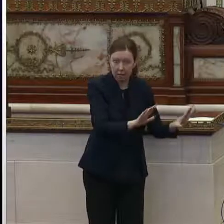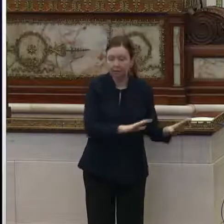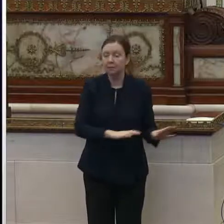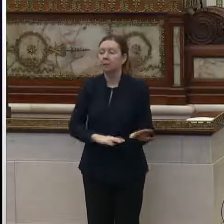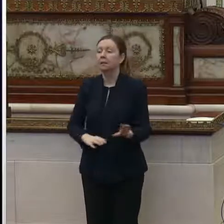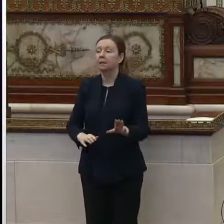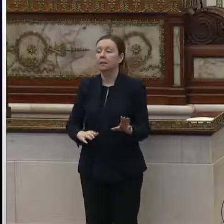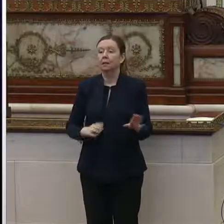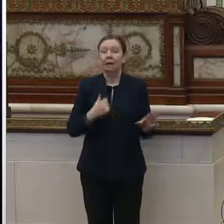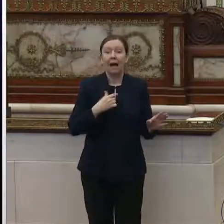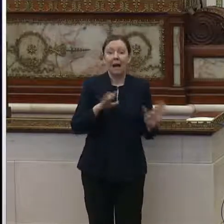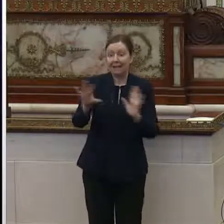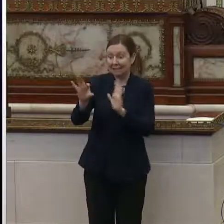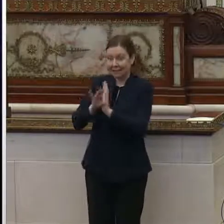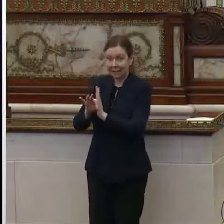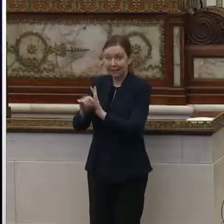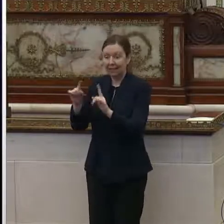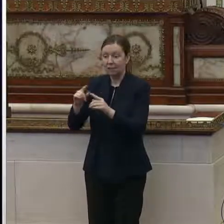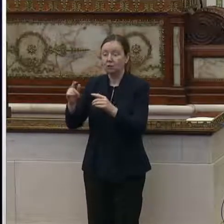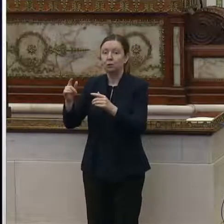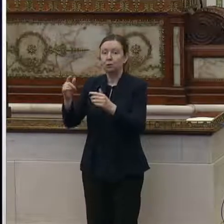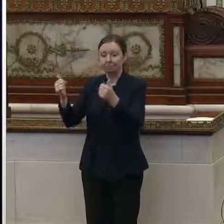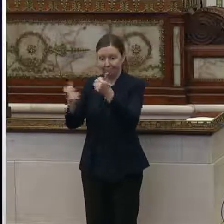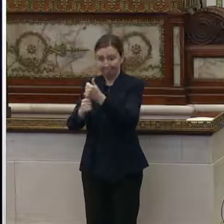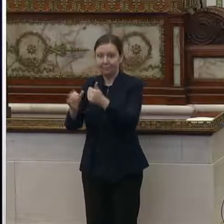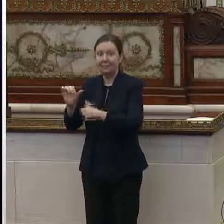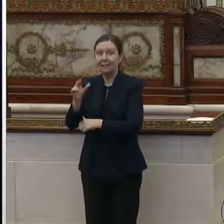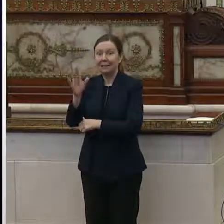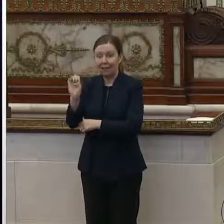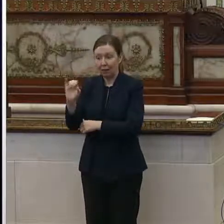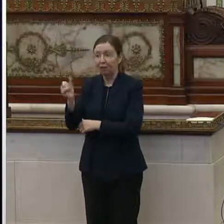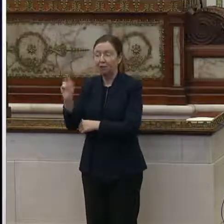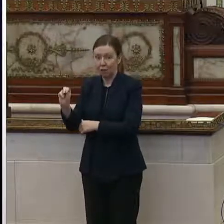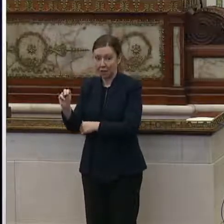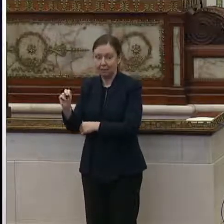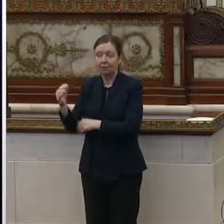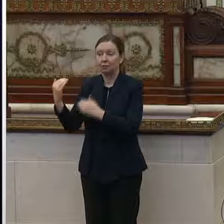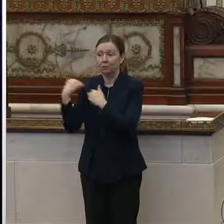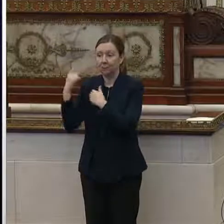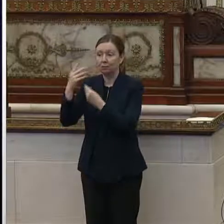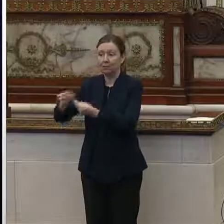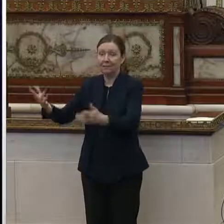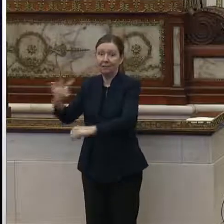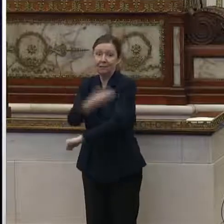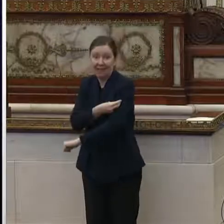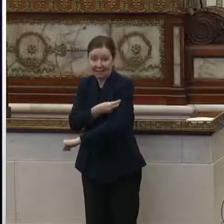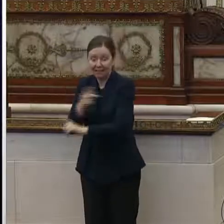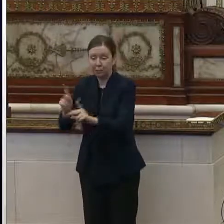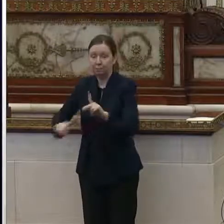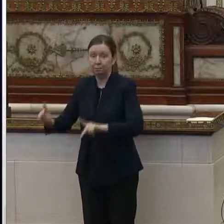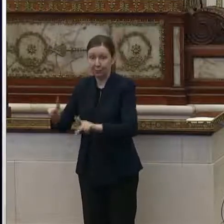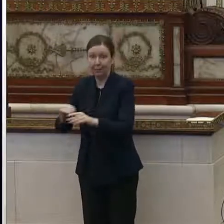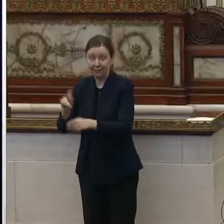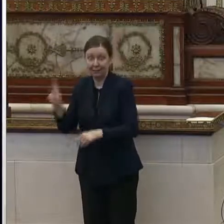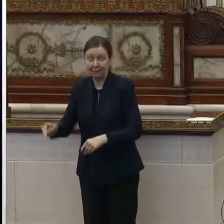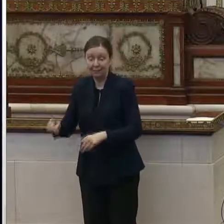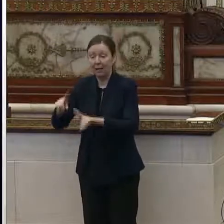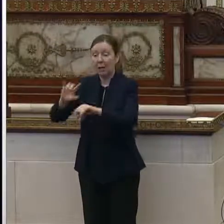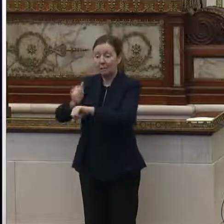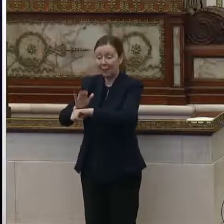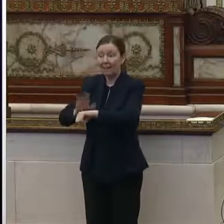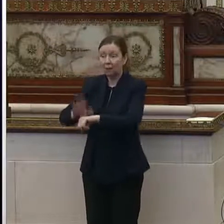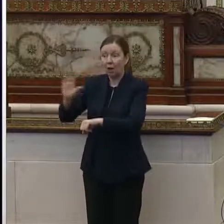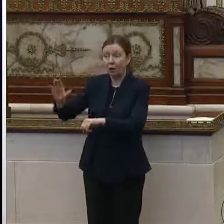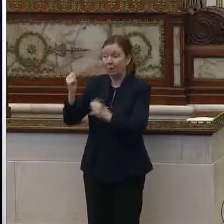I delegated to Deputy Commissioner Dr. Carolyn Johnson the responsibility for delivering the vaccine to Philadelphia residents based on her